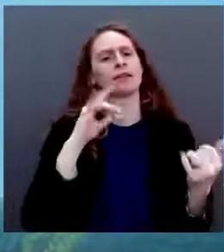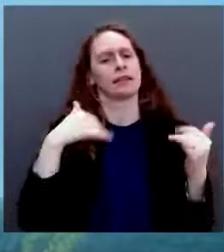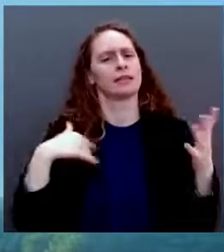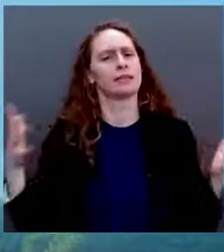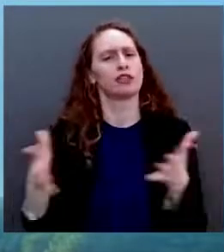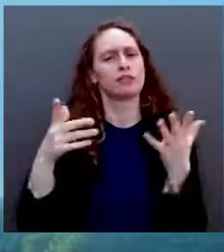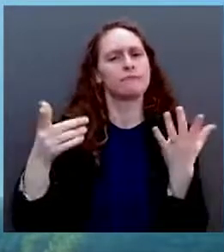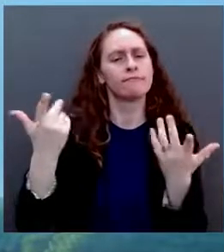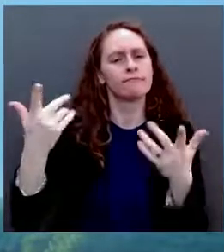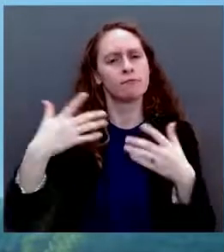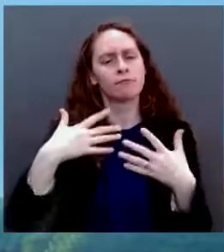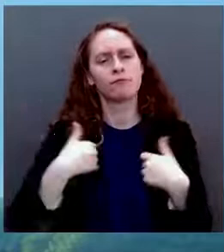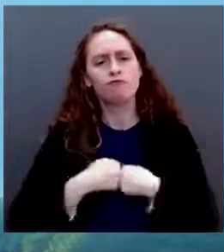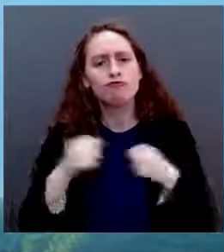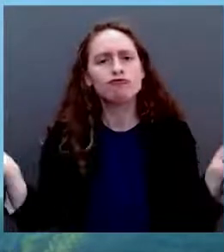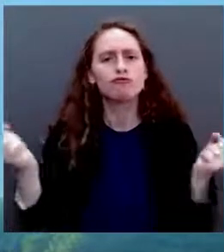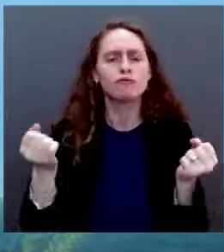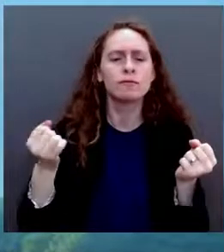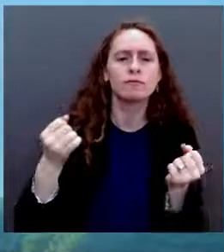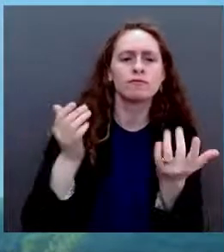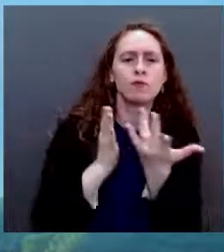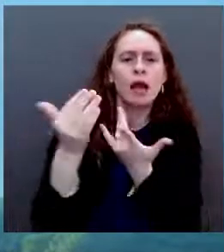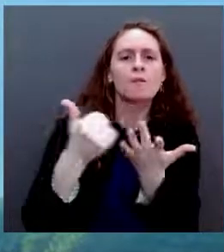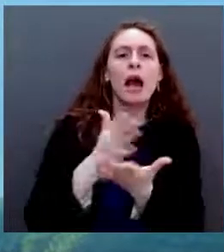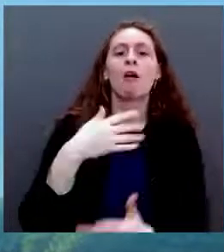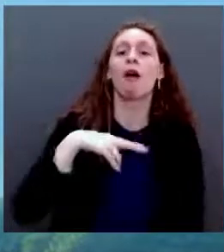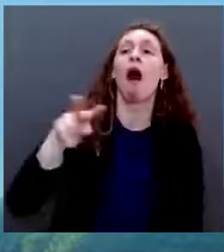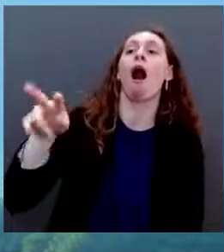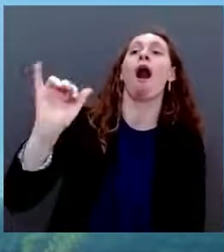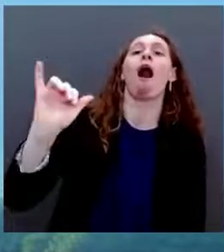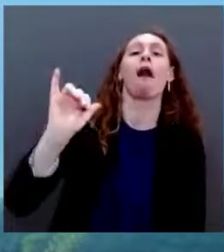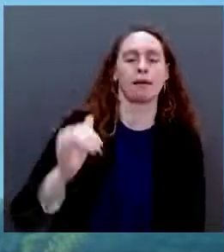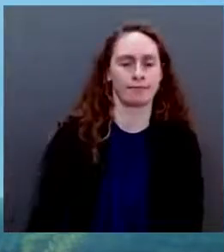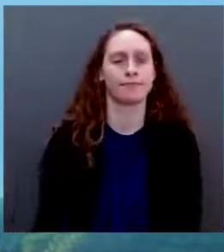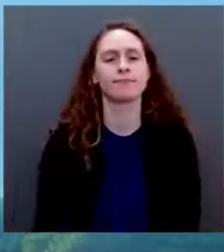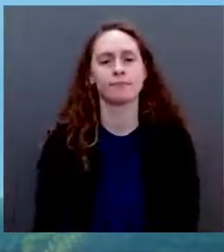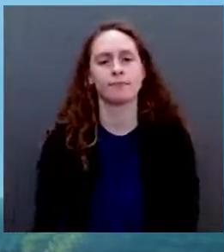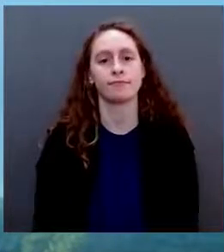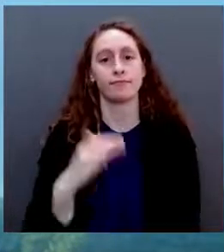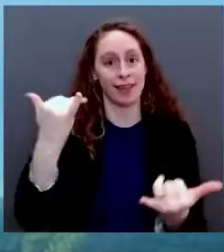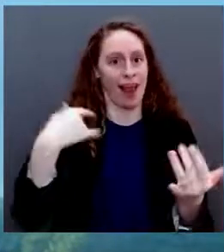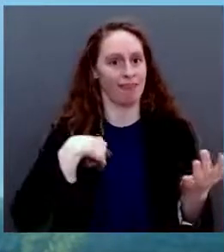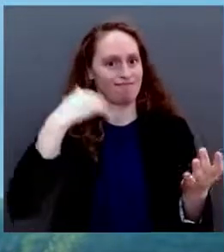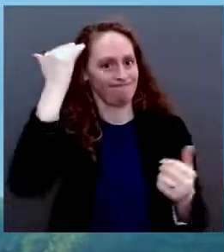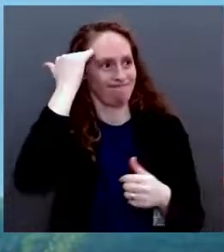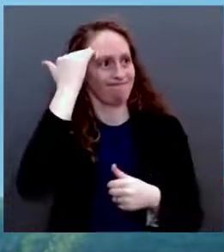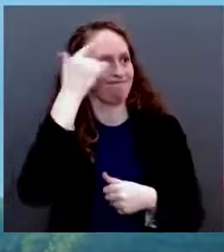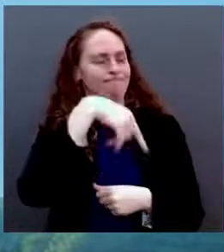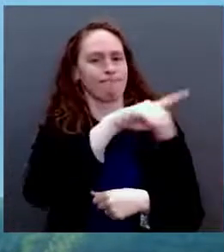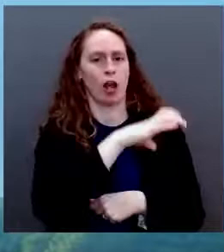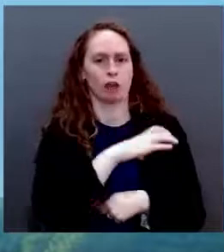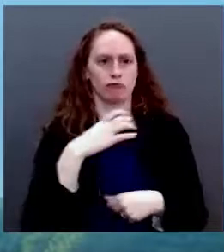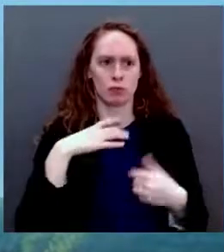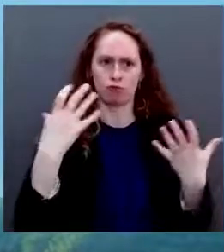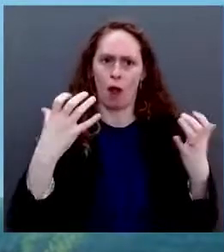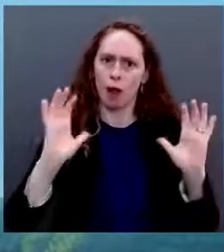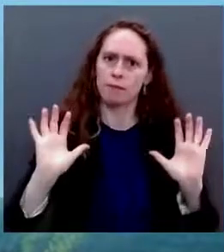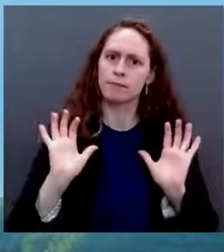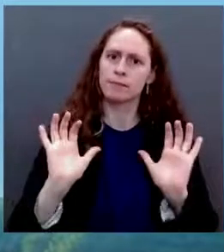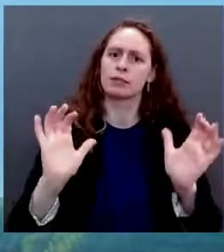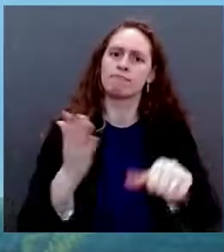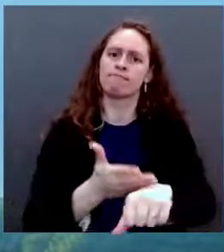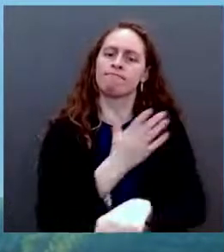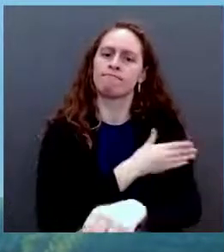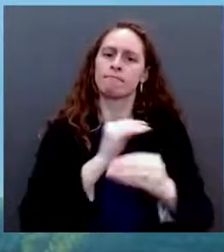taking action as well to increase competition and fairness, with a bipartisan group of senators now working on legislation to make